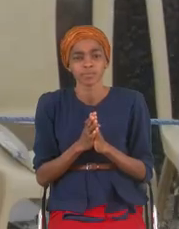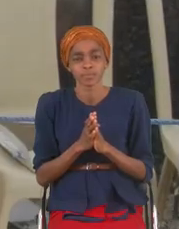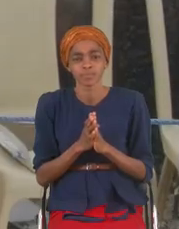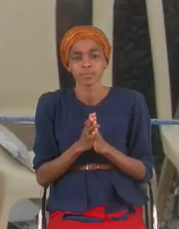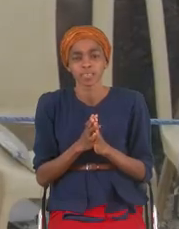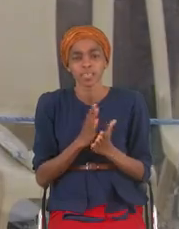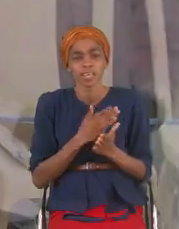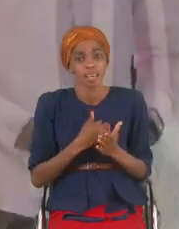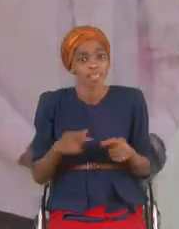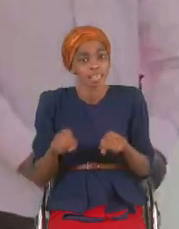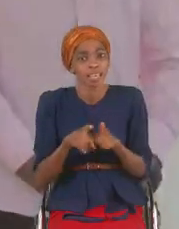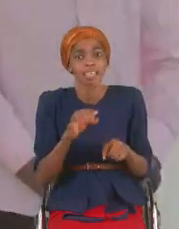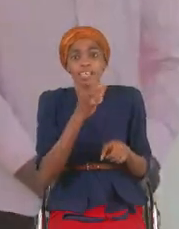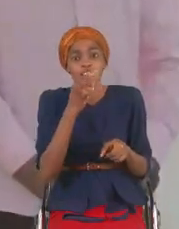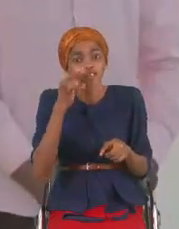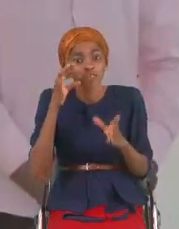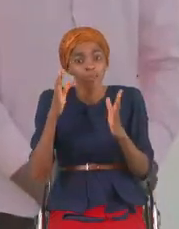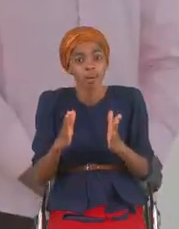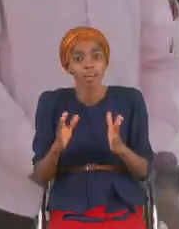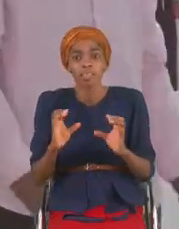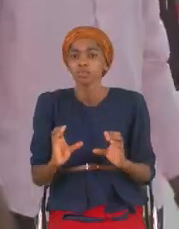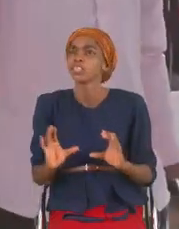And like a farmer, dedicated,